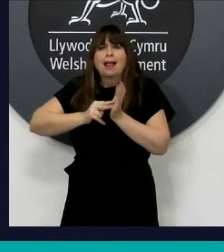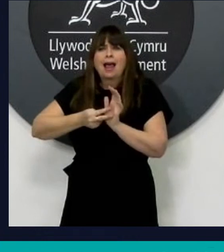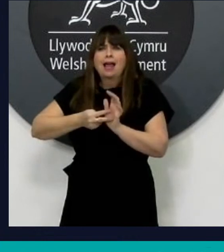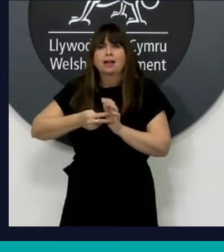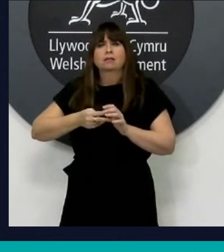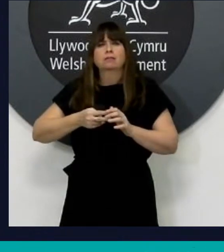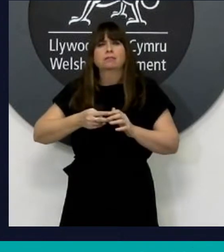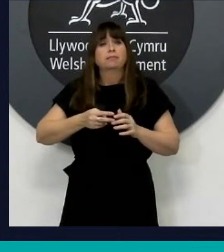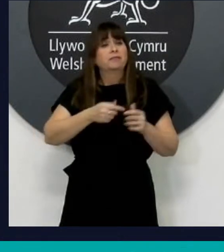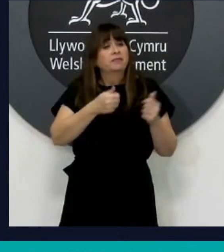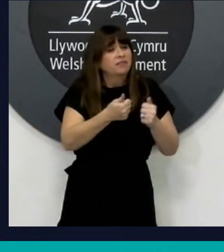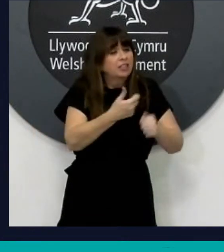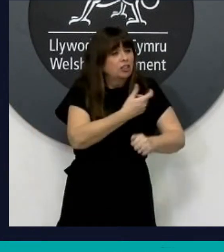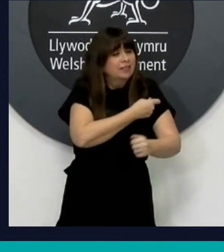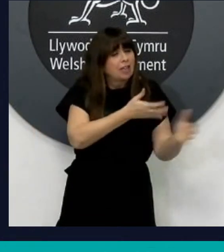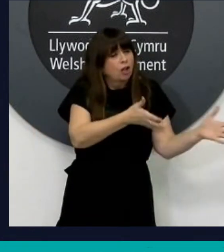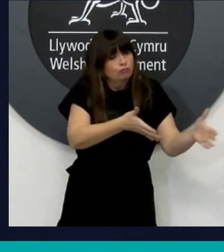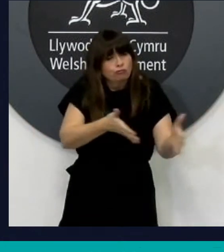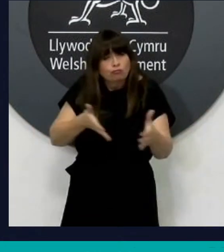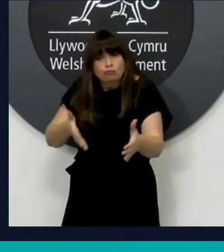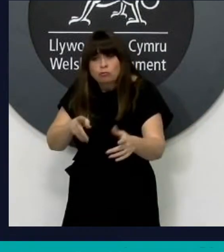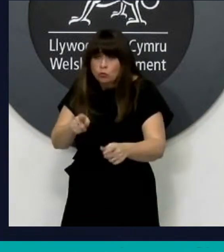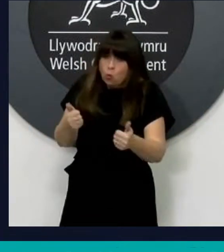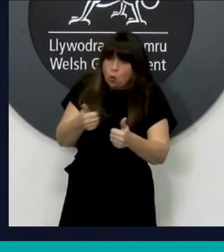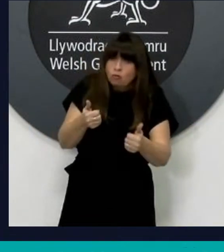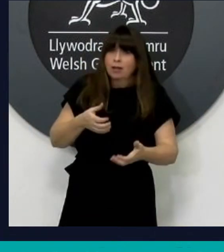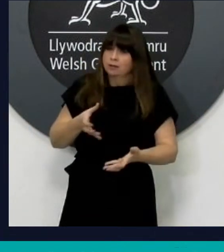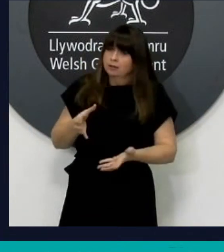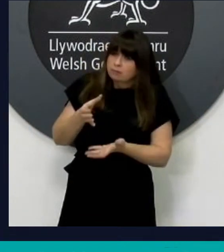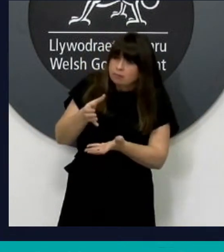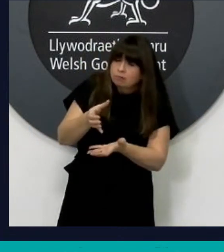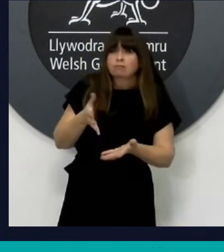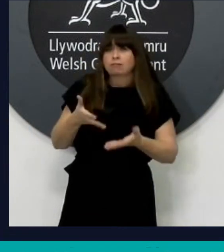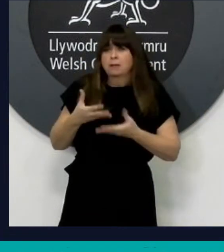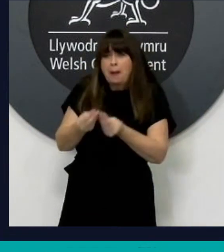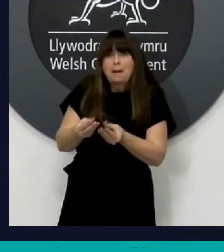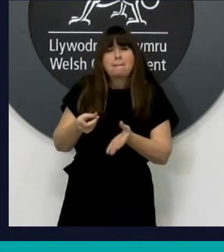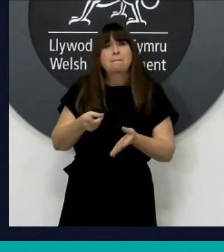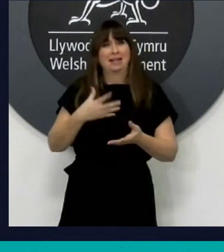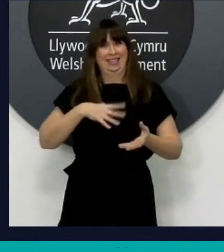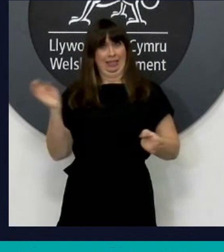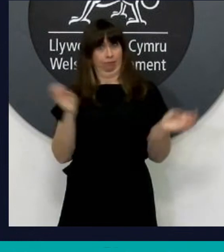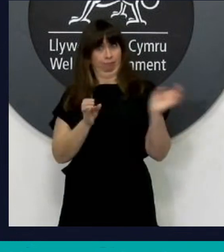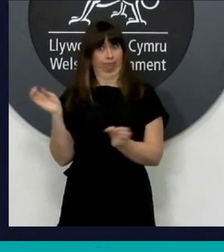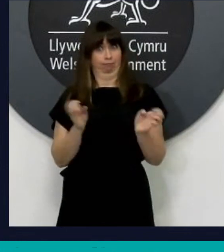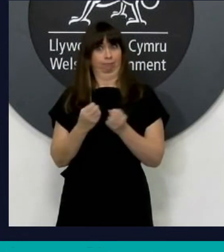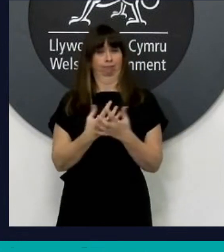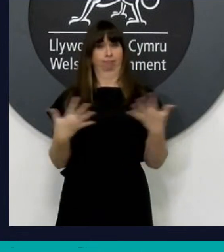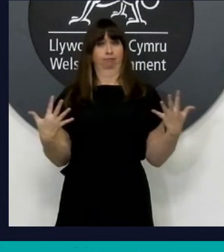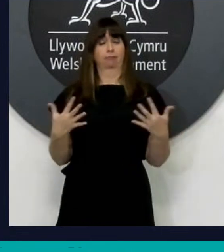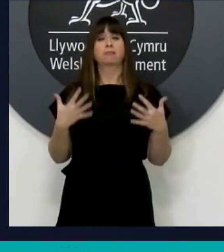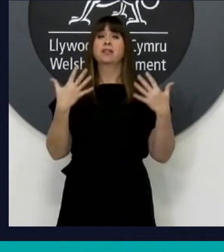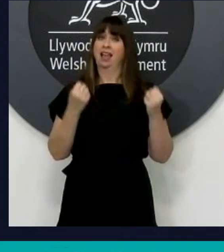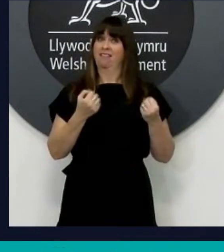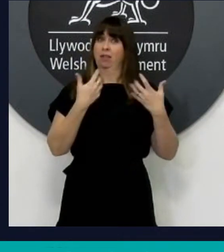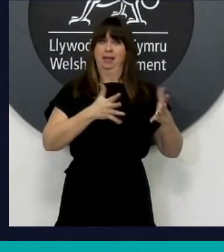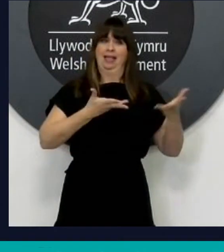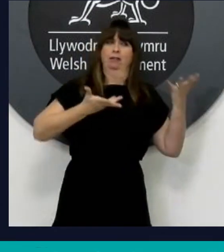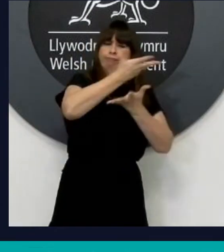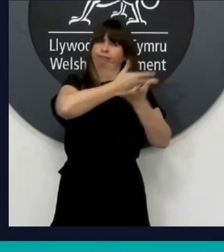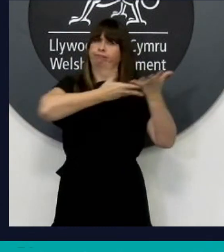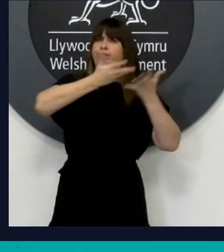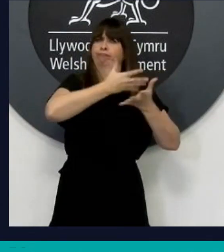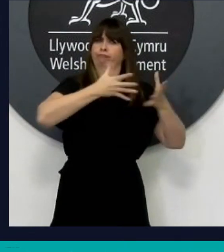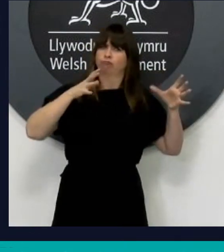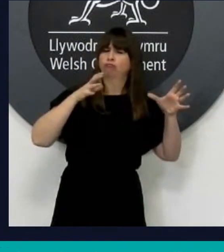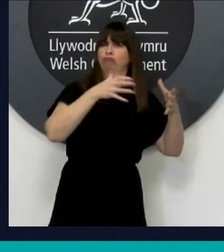after people once they've had their vaccine. So we will be having a real push and in fact had a workforce summit